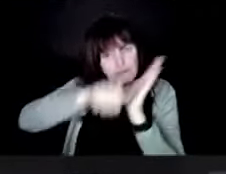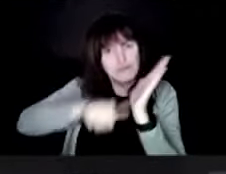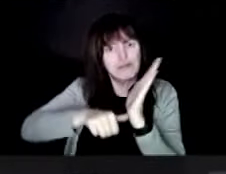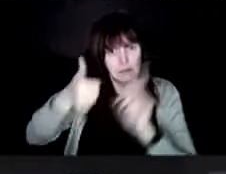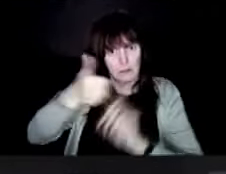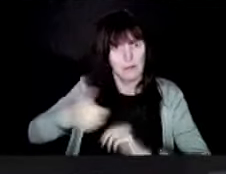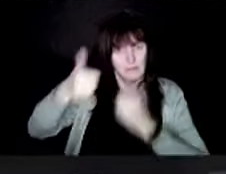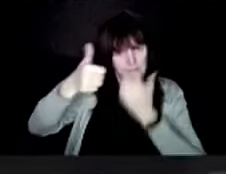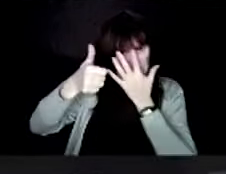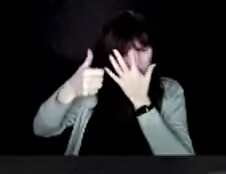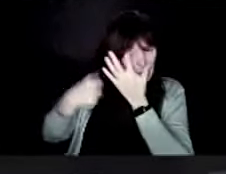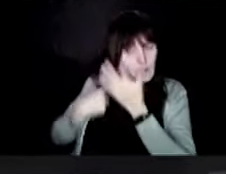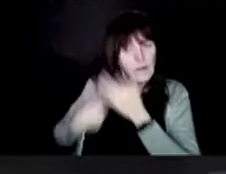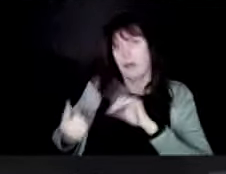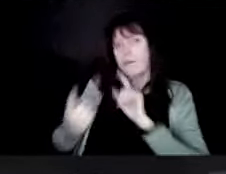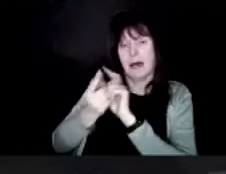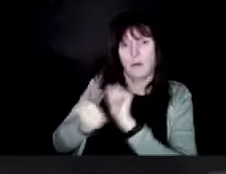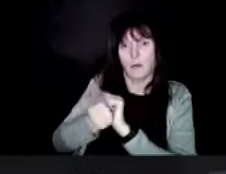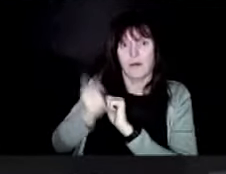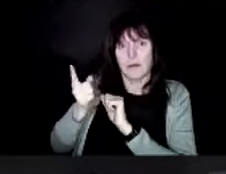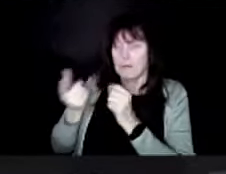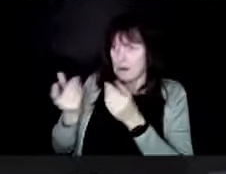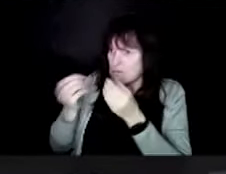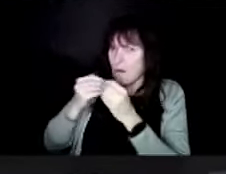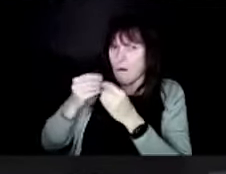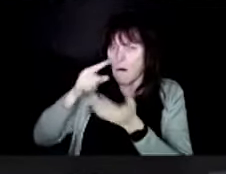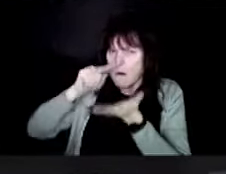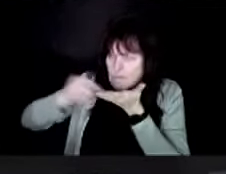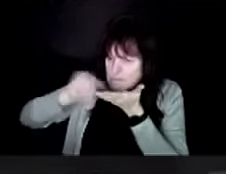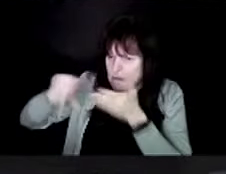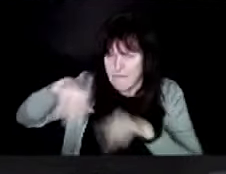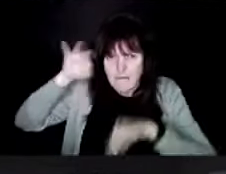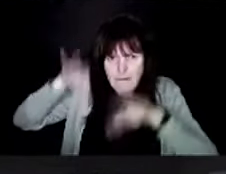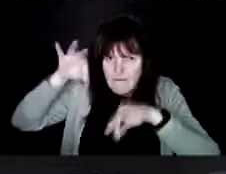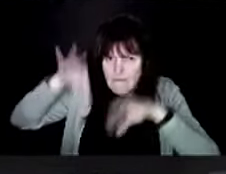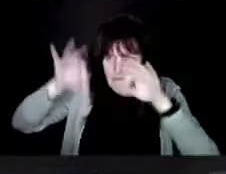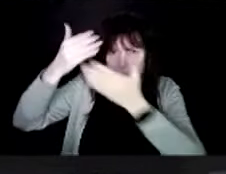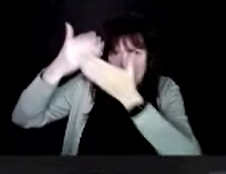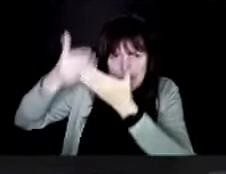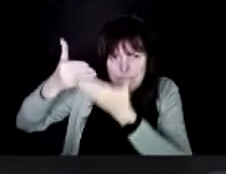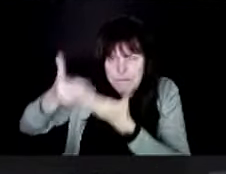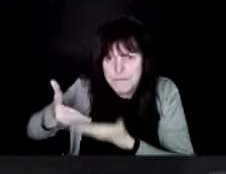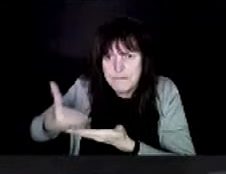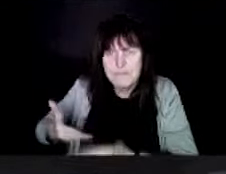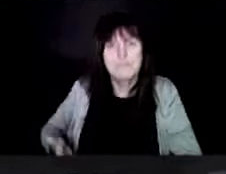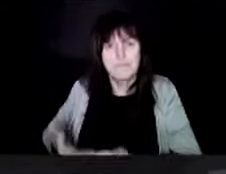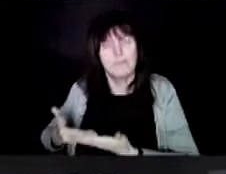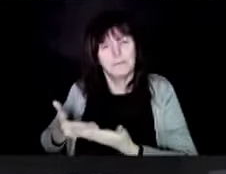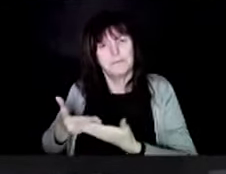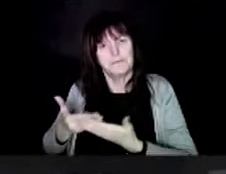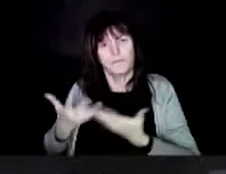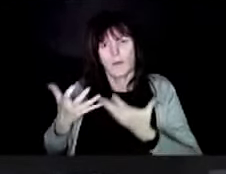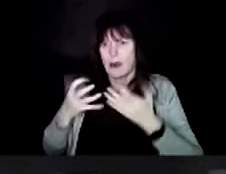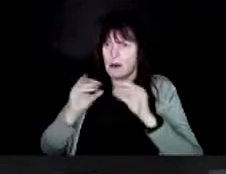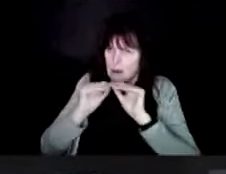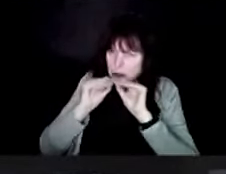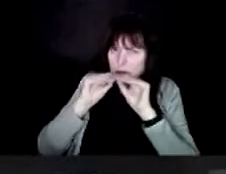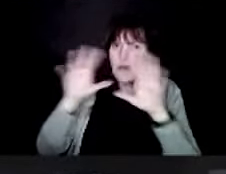associated with or caused by COVID-19 to further clarify for the